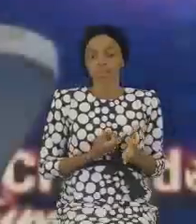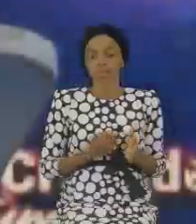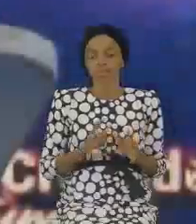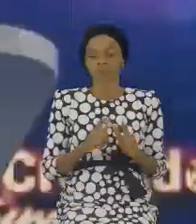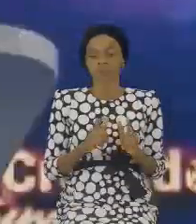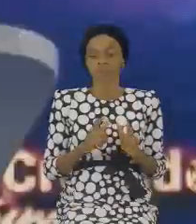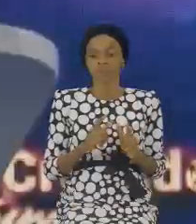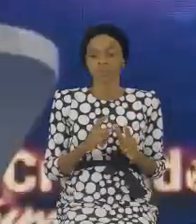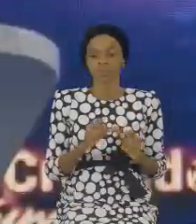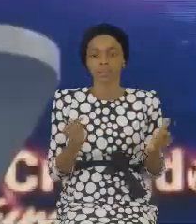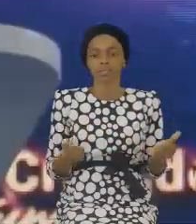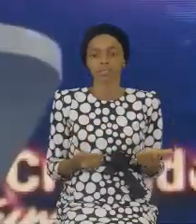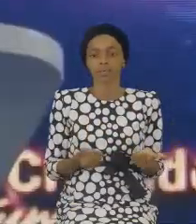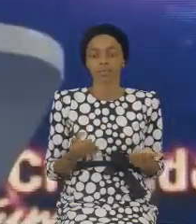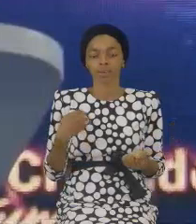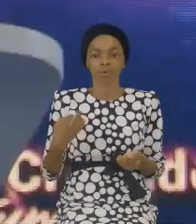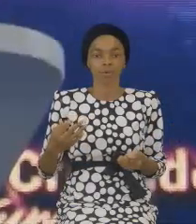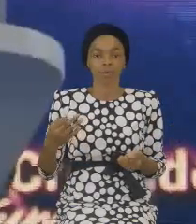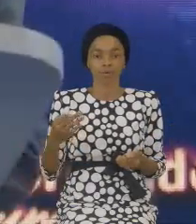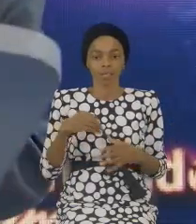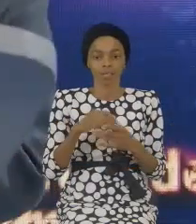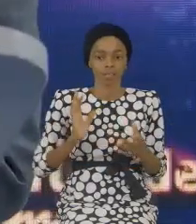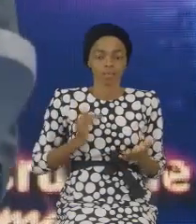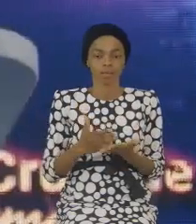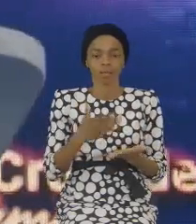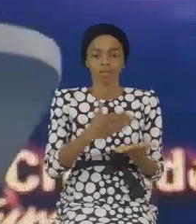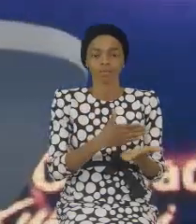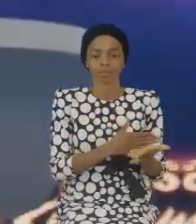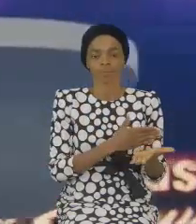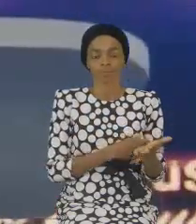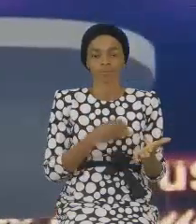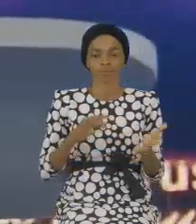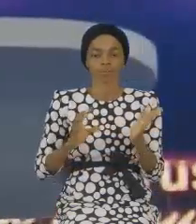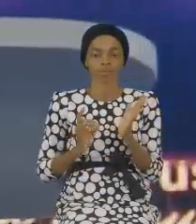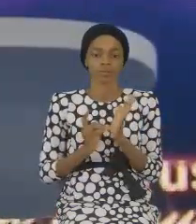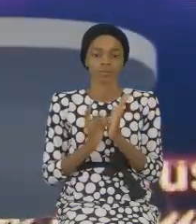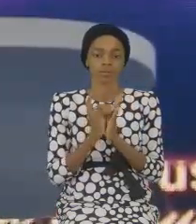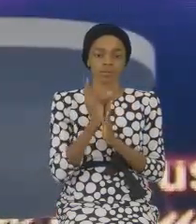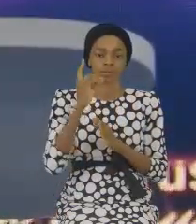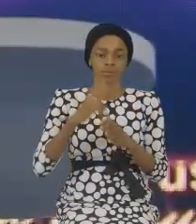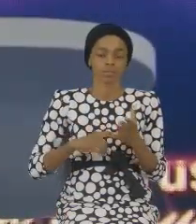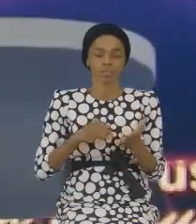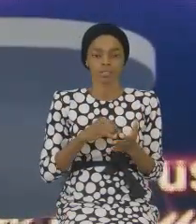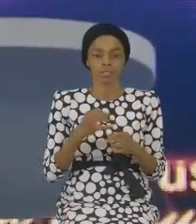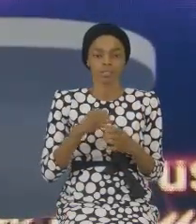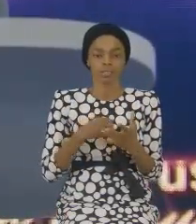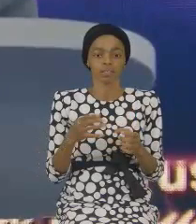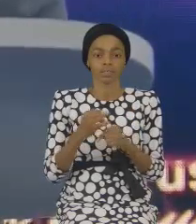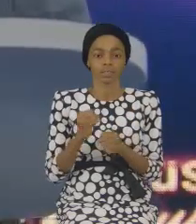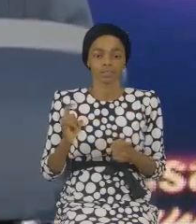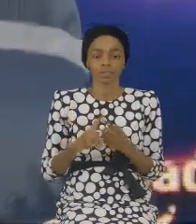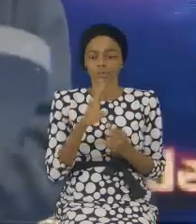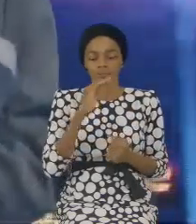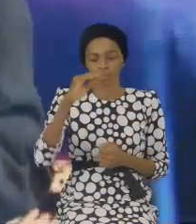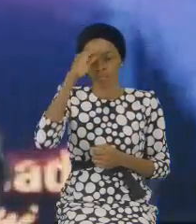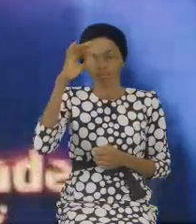our series of developing what it means to be a man